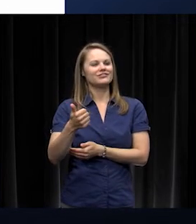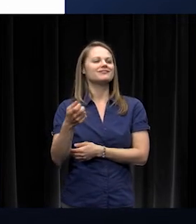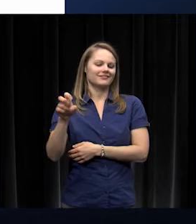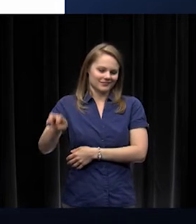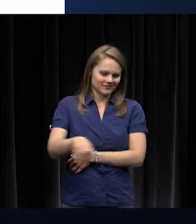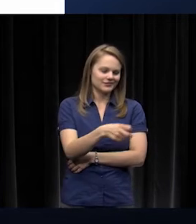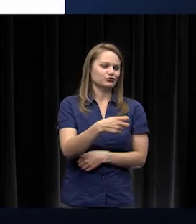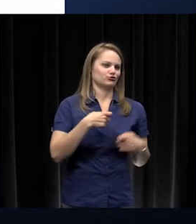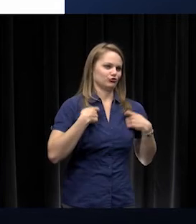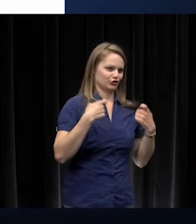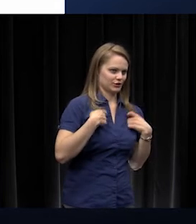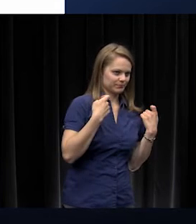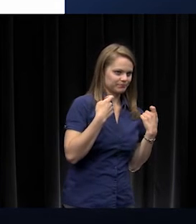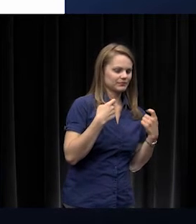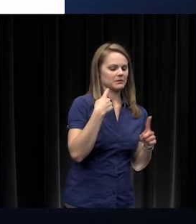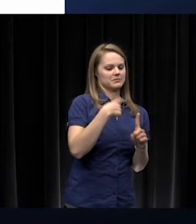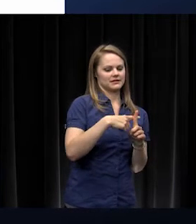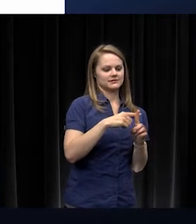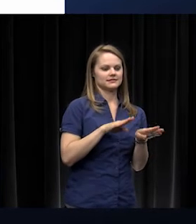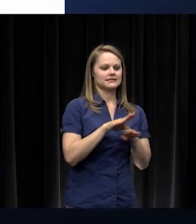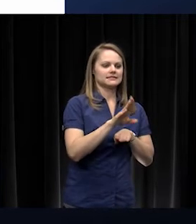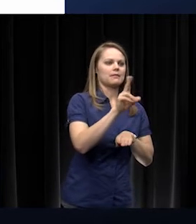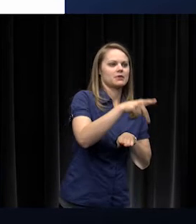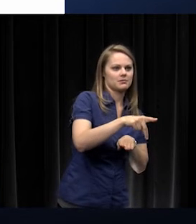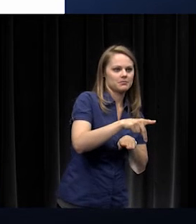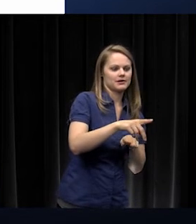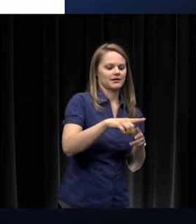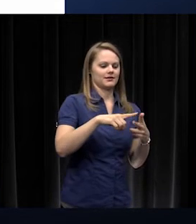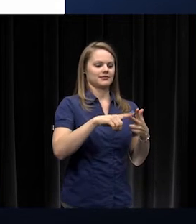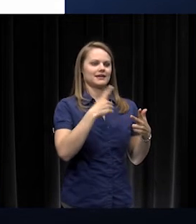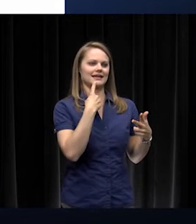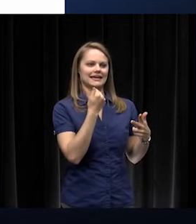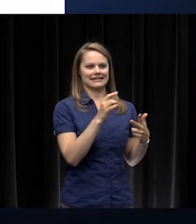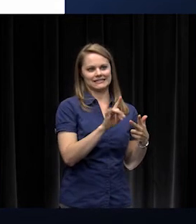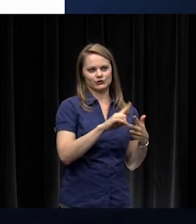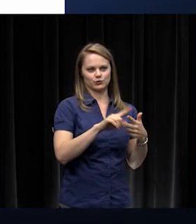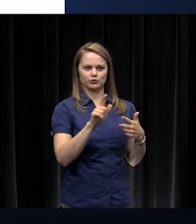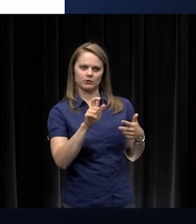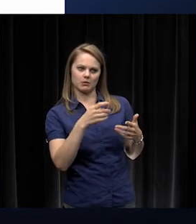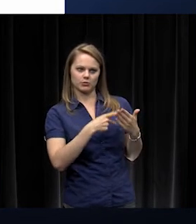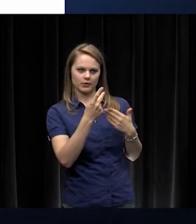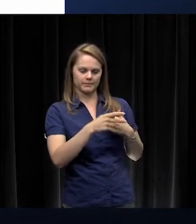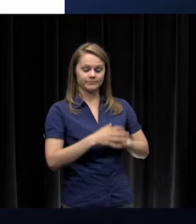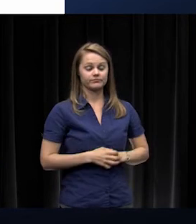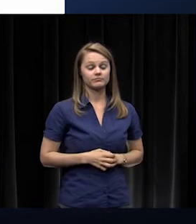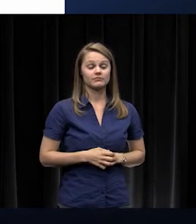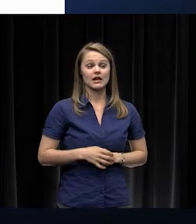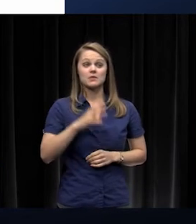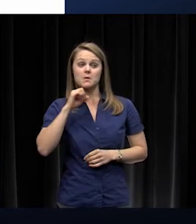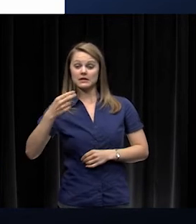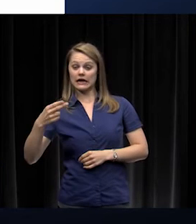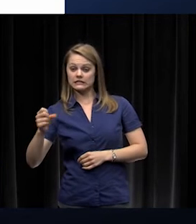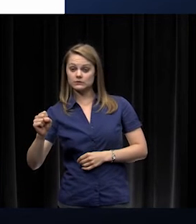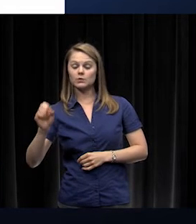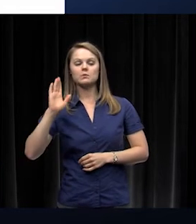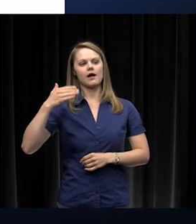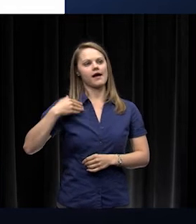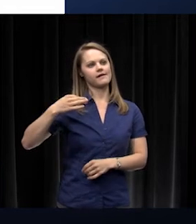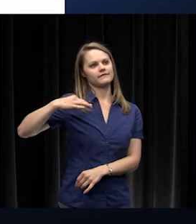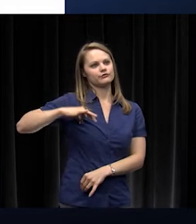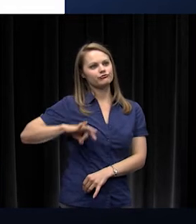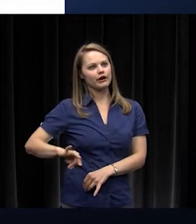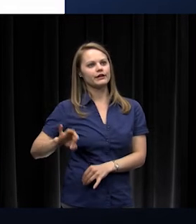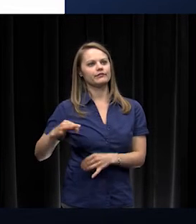step up in 18 to 21. In the high school portion will be on the lower level, will be credit recovery, extended